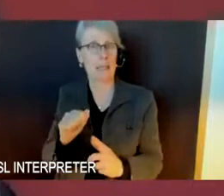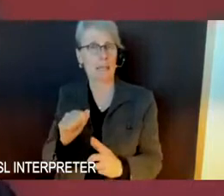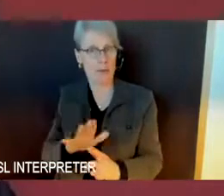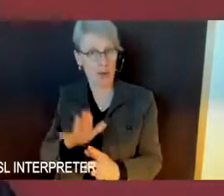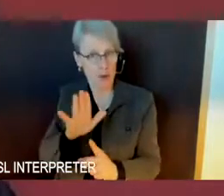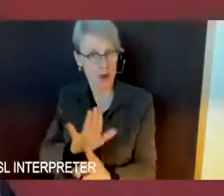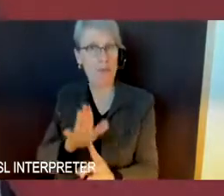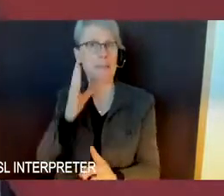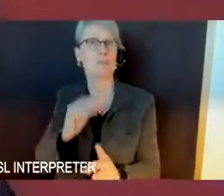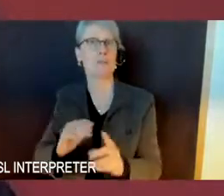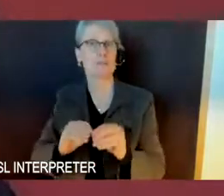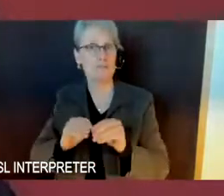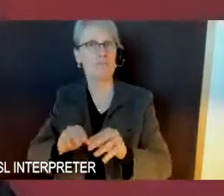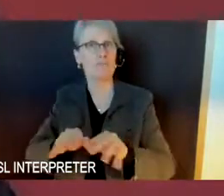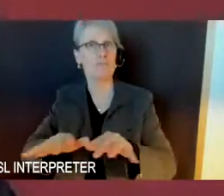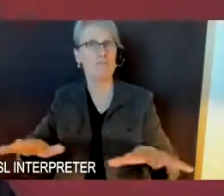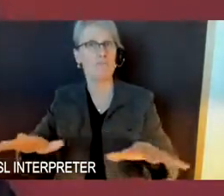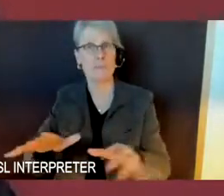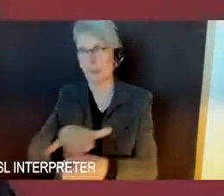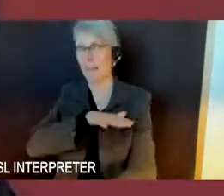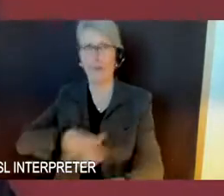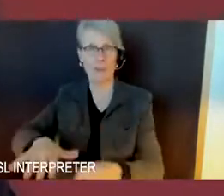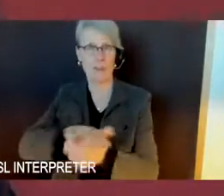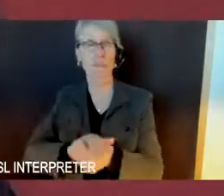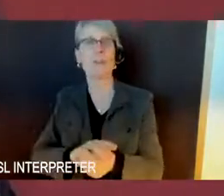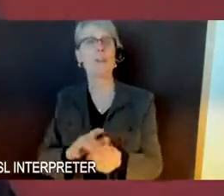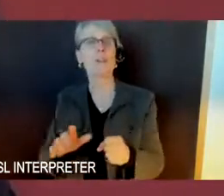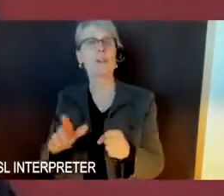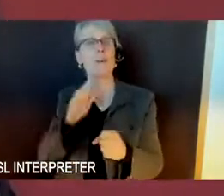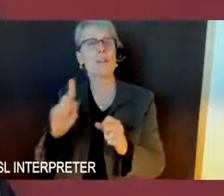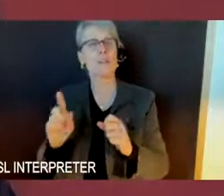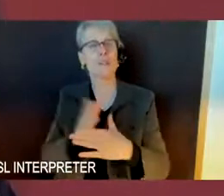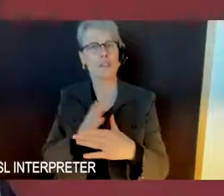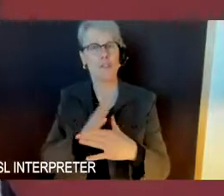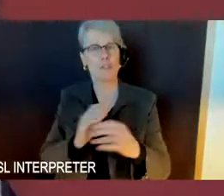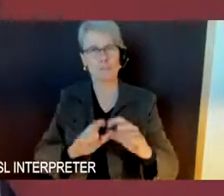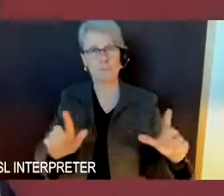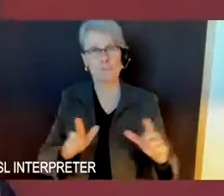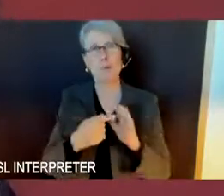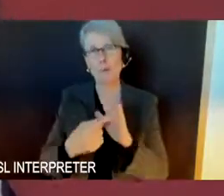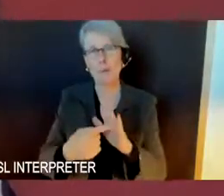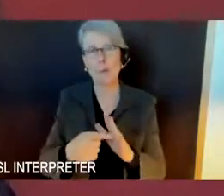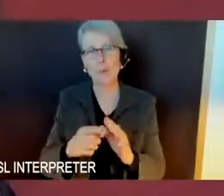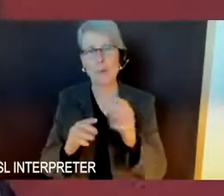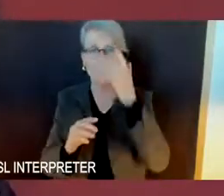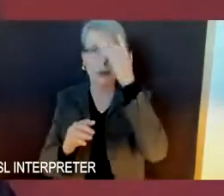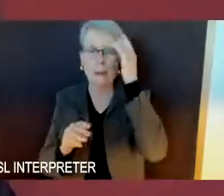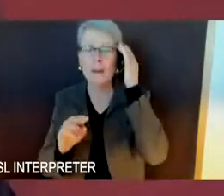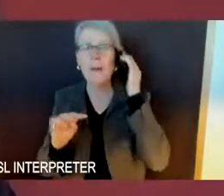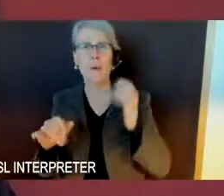disability geographically. So I'm going to share with you while I'm talking just an image of the